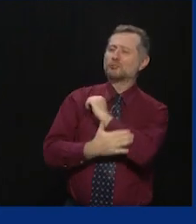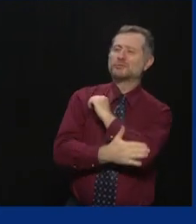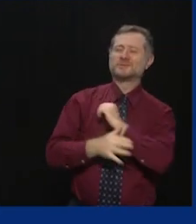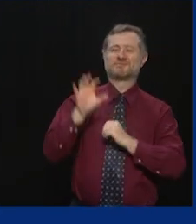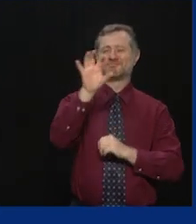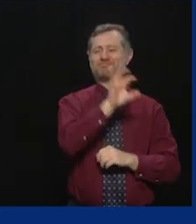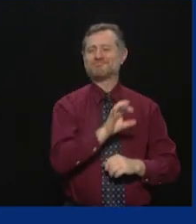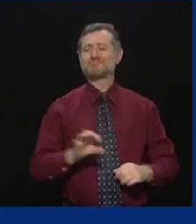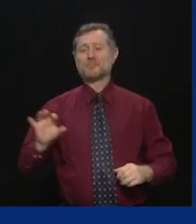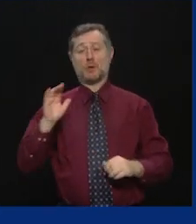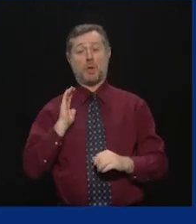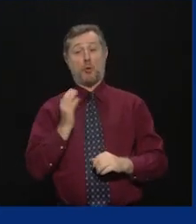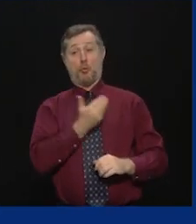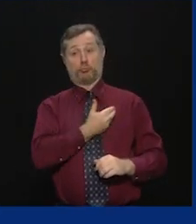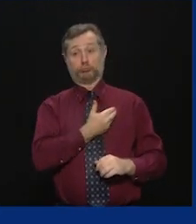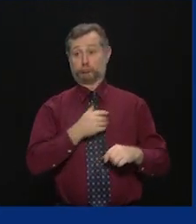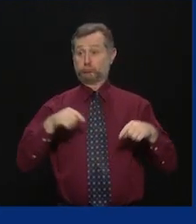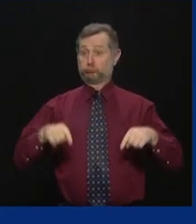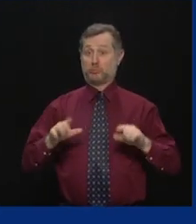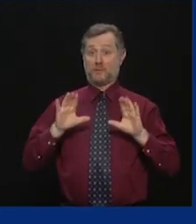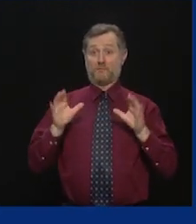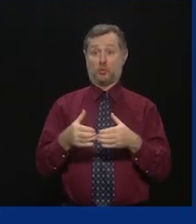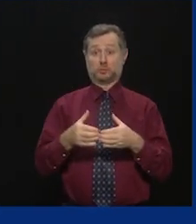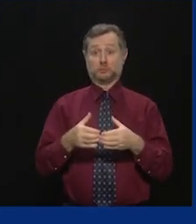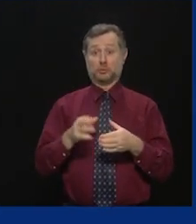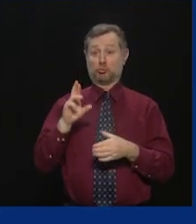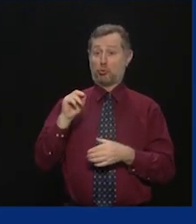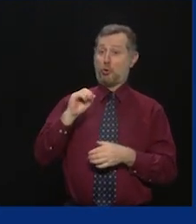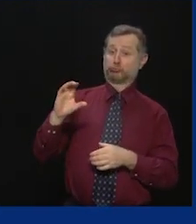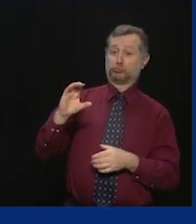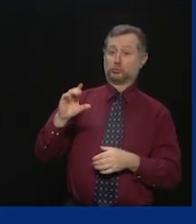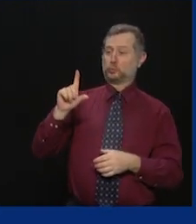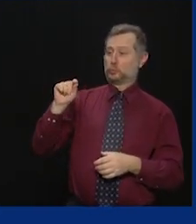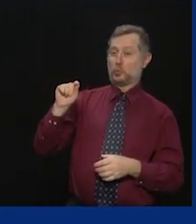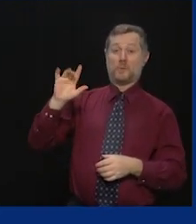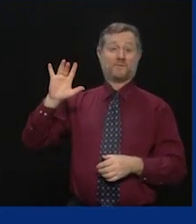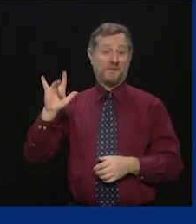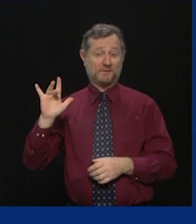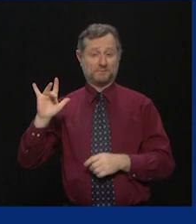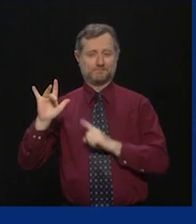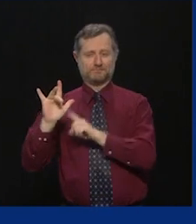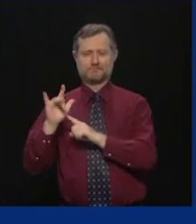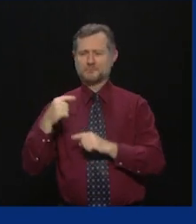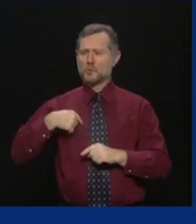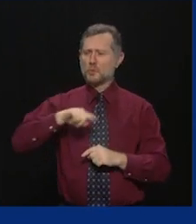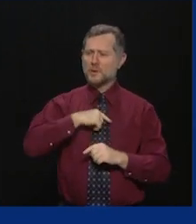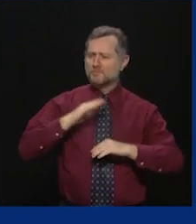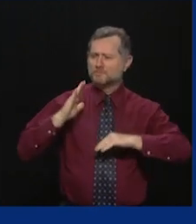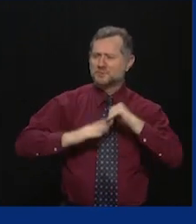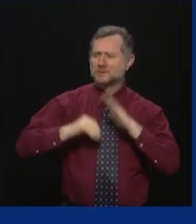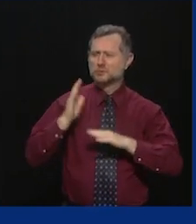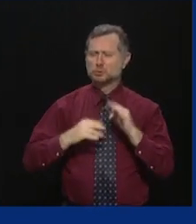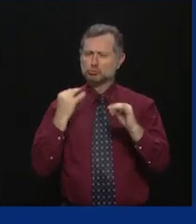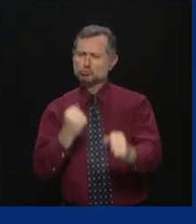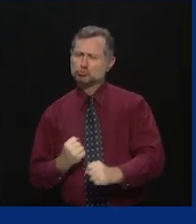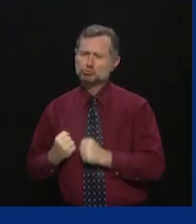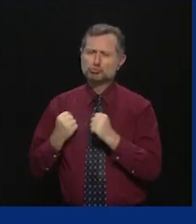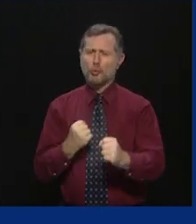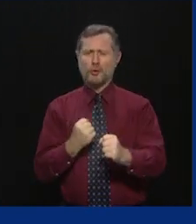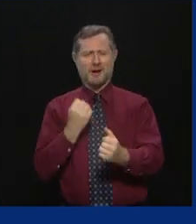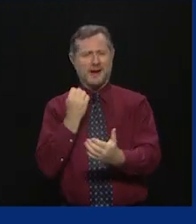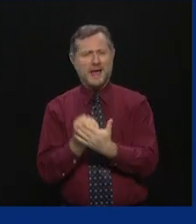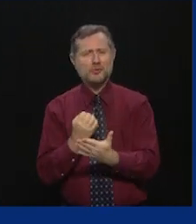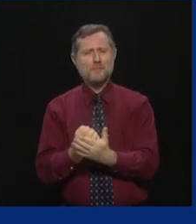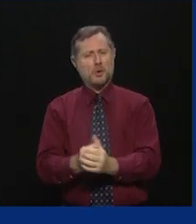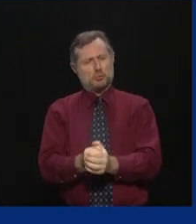are making a series of significant and coordinated capacity building investments to strengthen our economic growth ecosystem in this region in